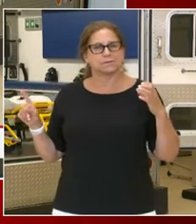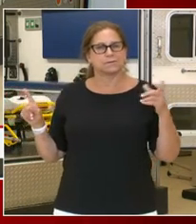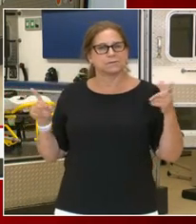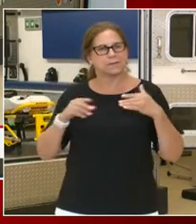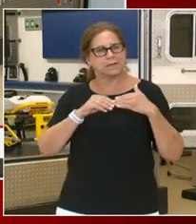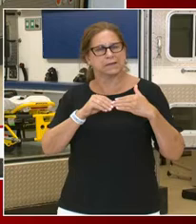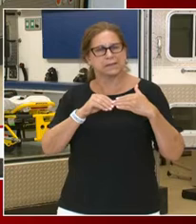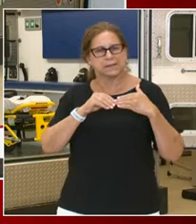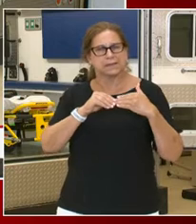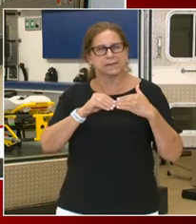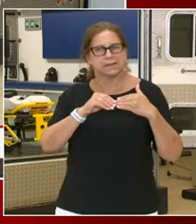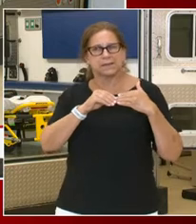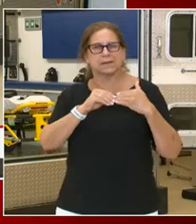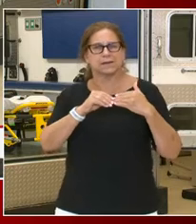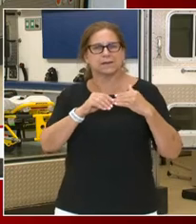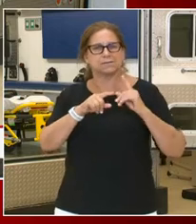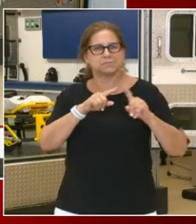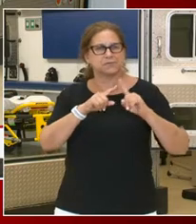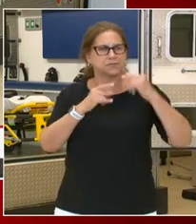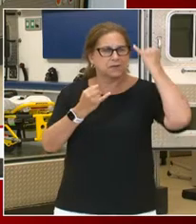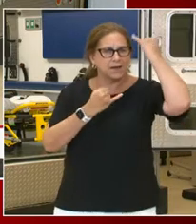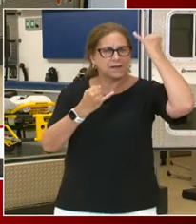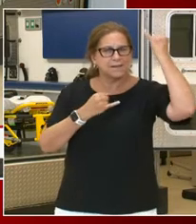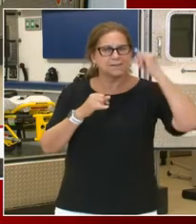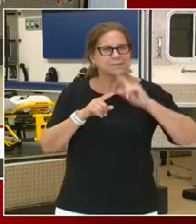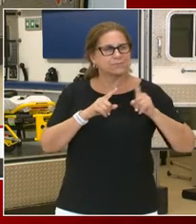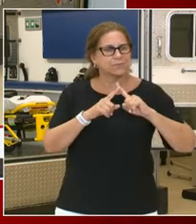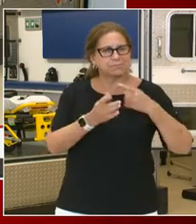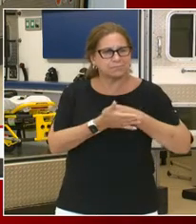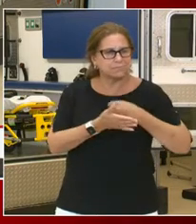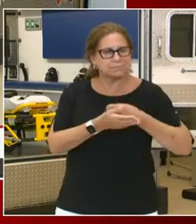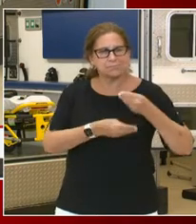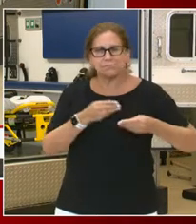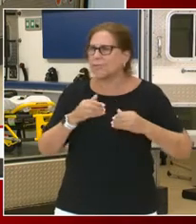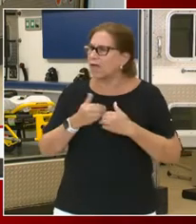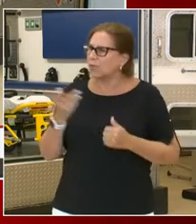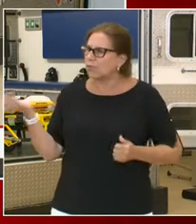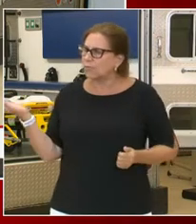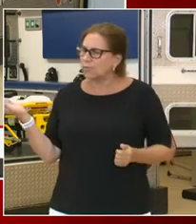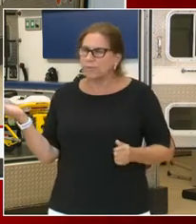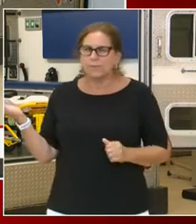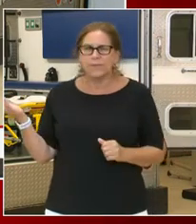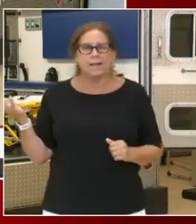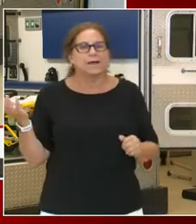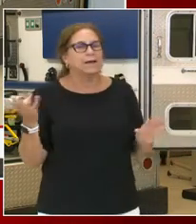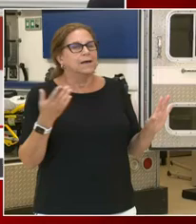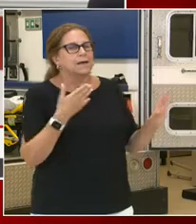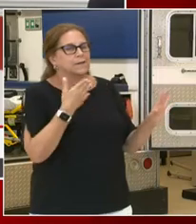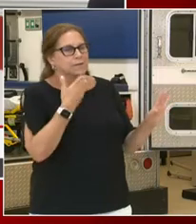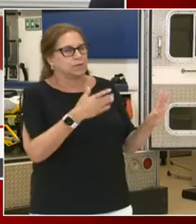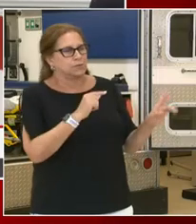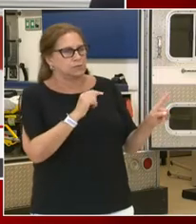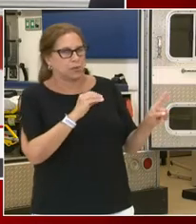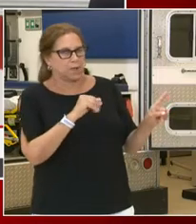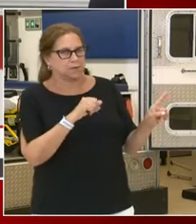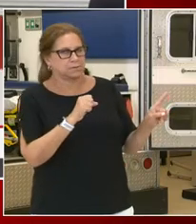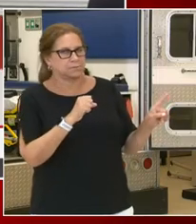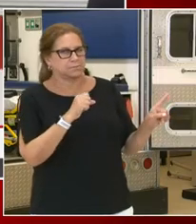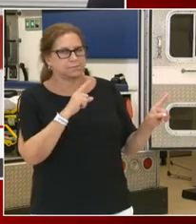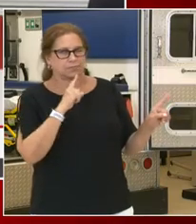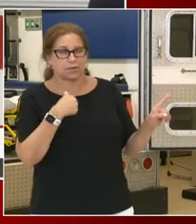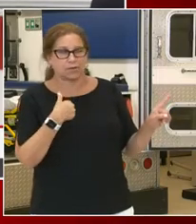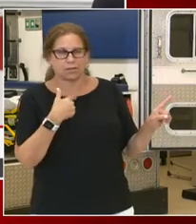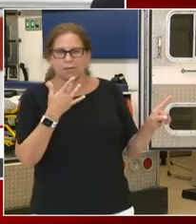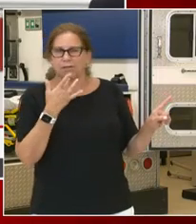and what are some of what you're looking forward to in this budget that continues us on that track? Thanks, Tomas. Yes, we're very lucky in the district to